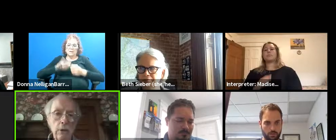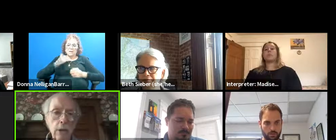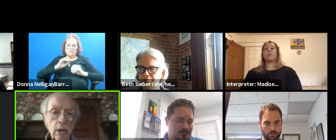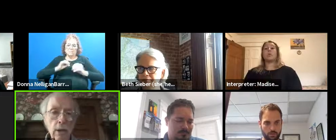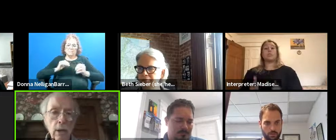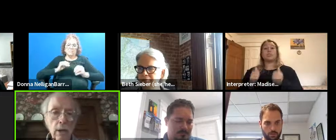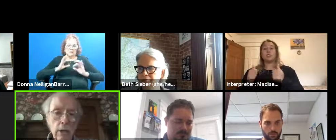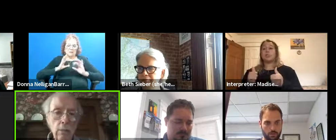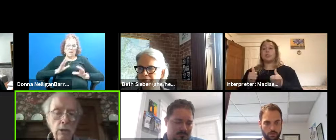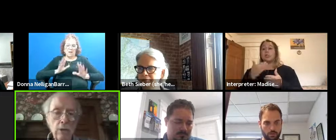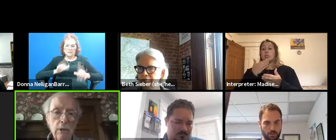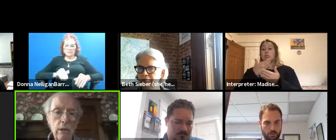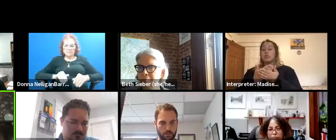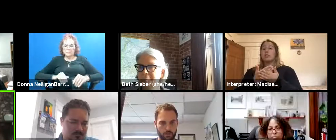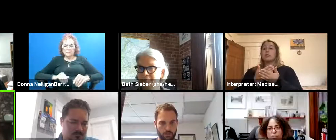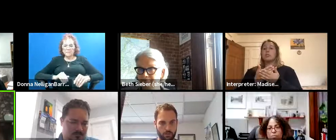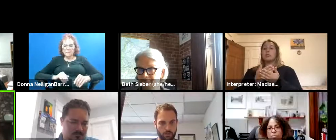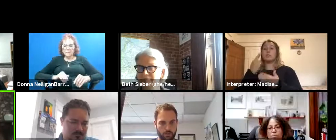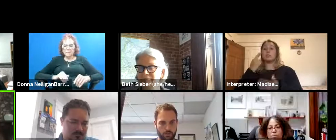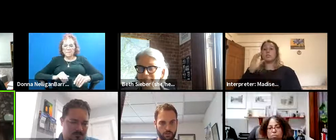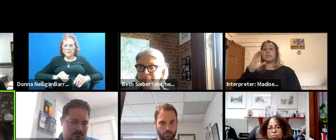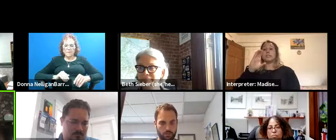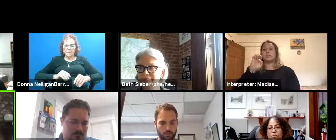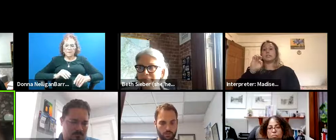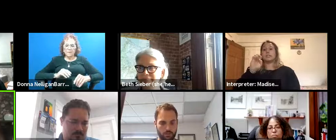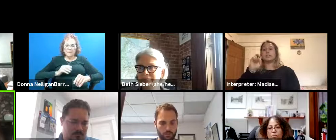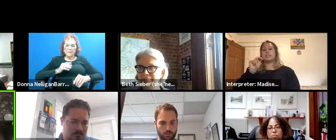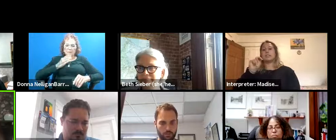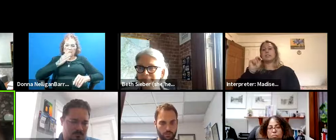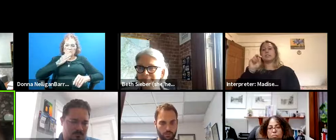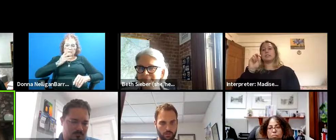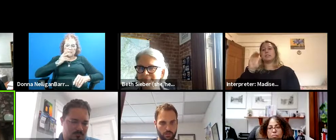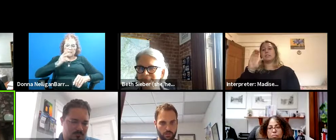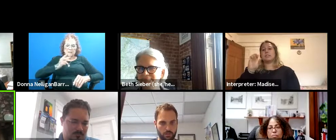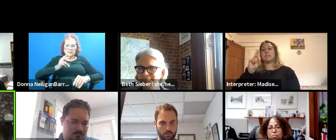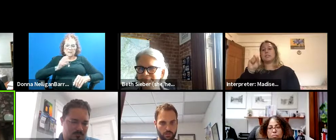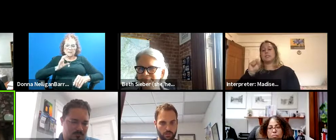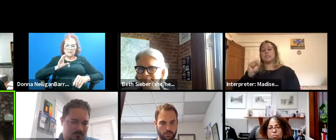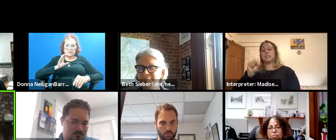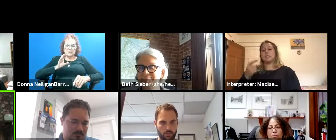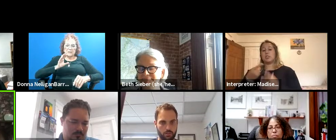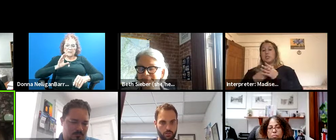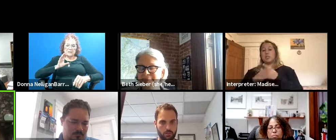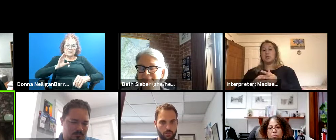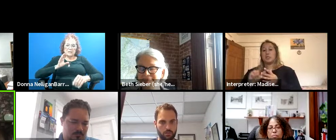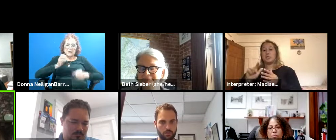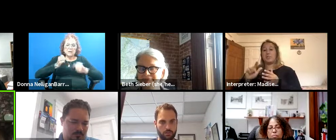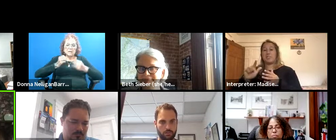late this year, because of the pandemic and the follies of the Trump administration.